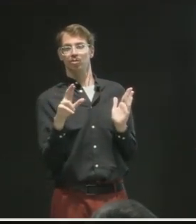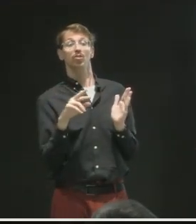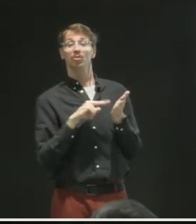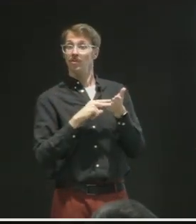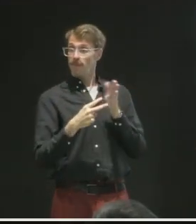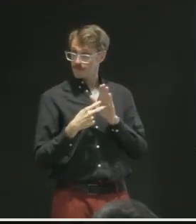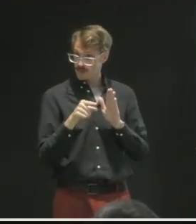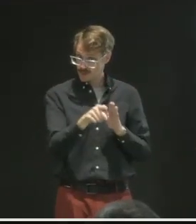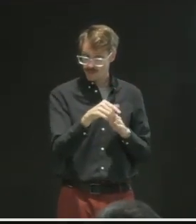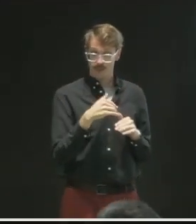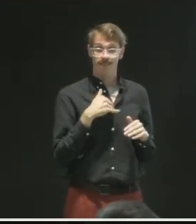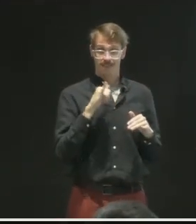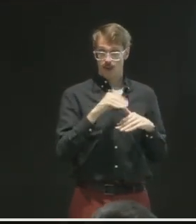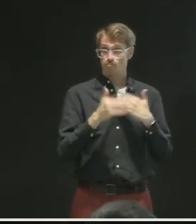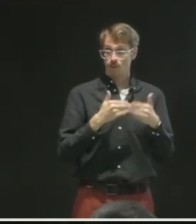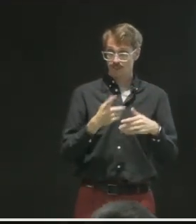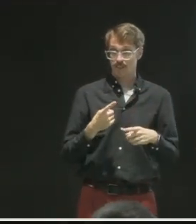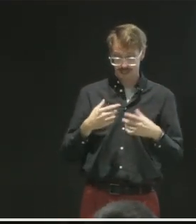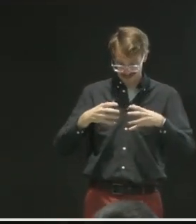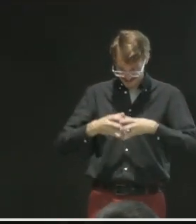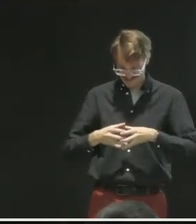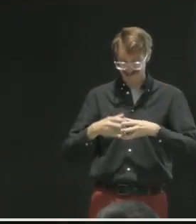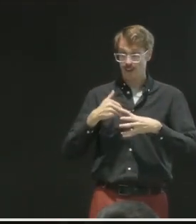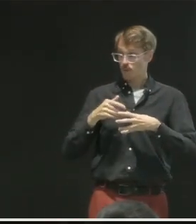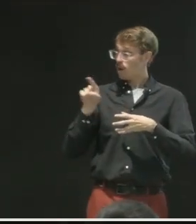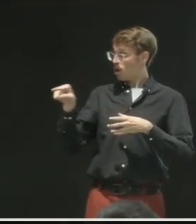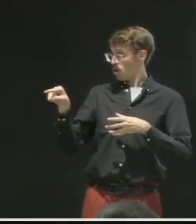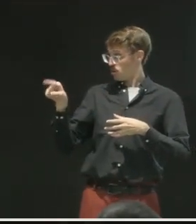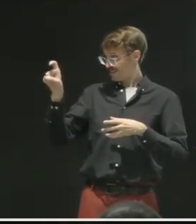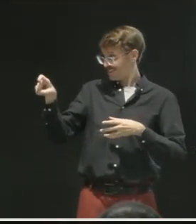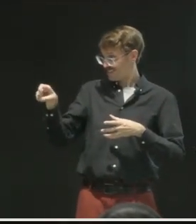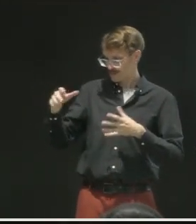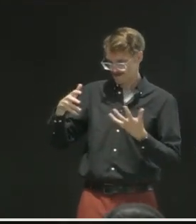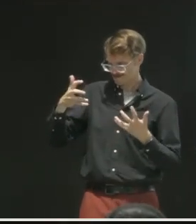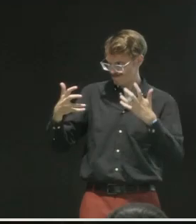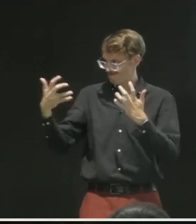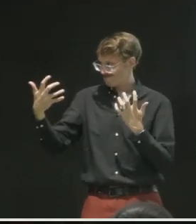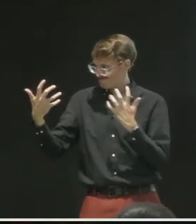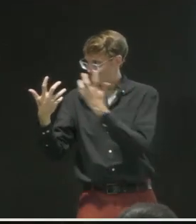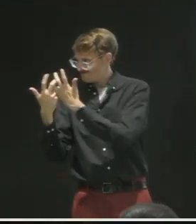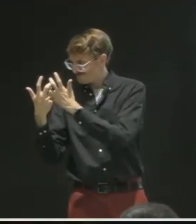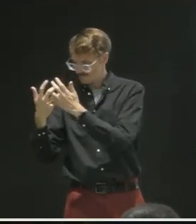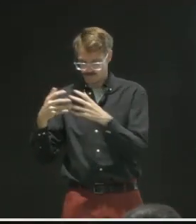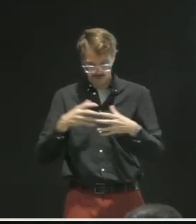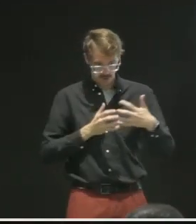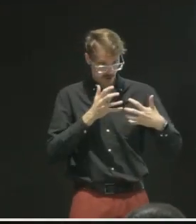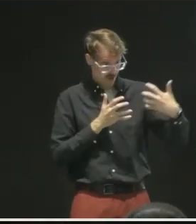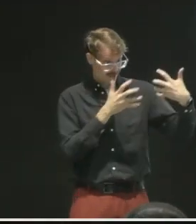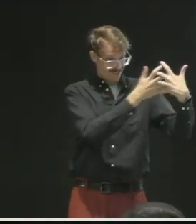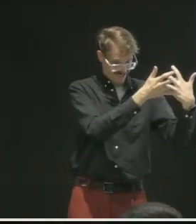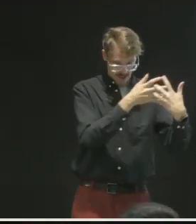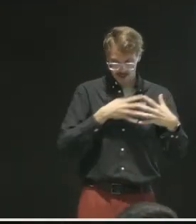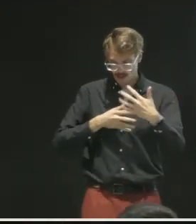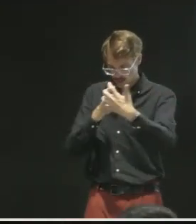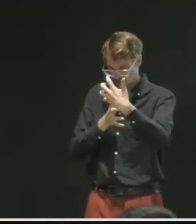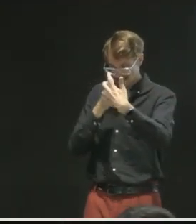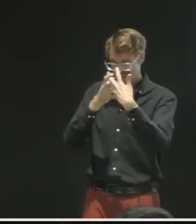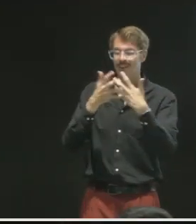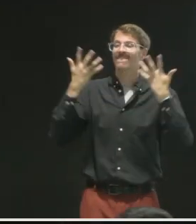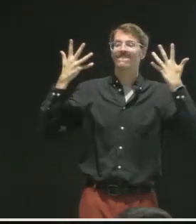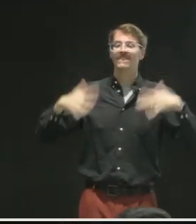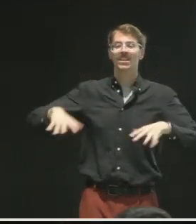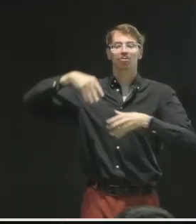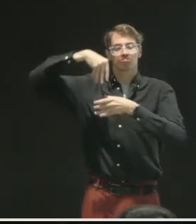adapting these tools or these models, there is already built into the structure of